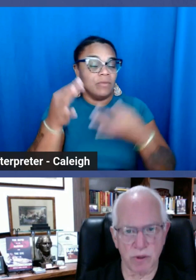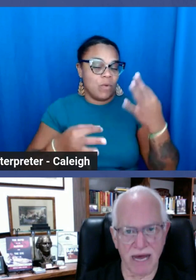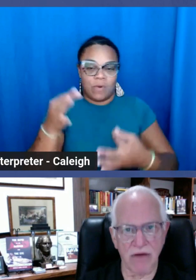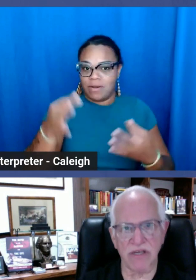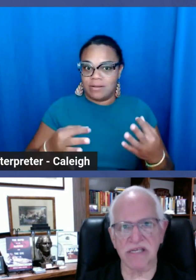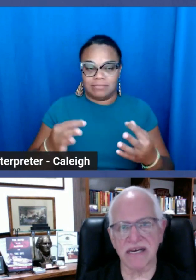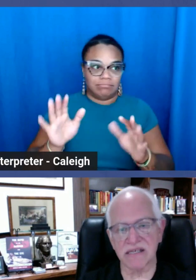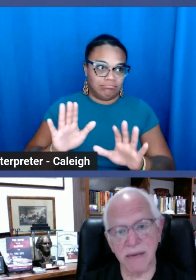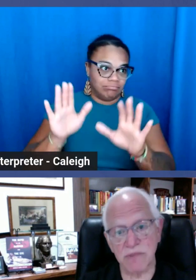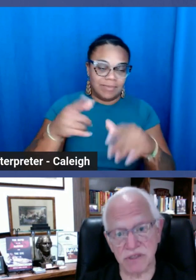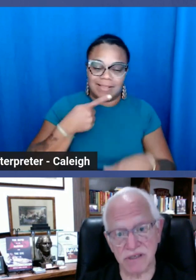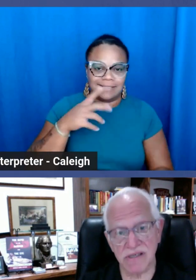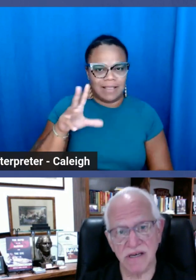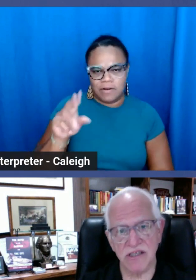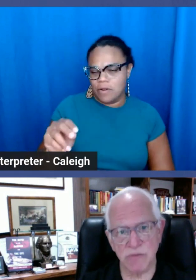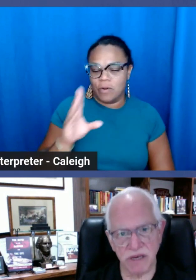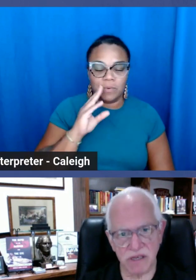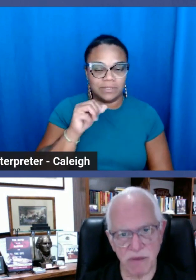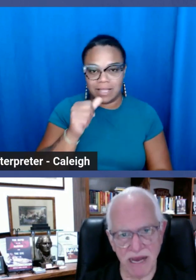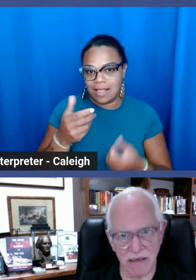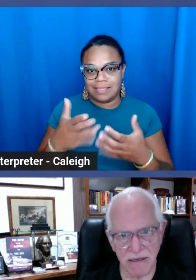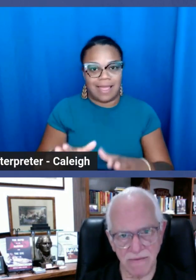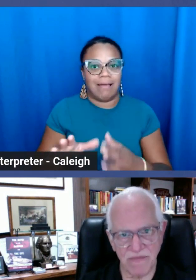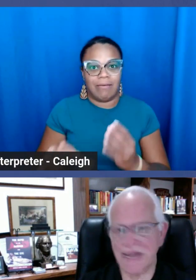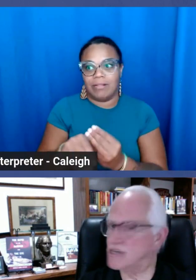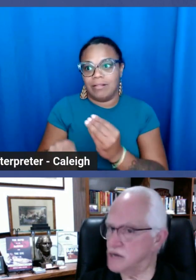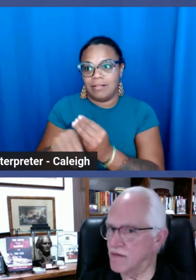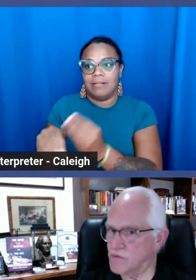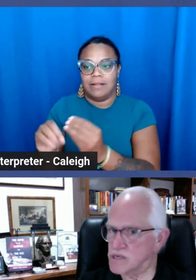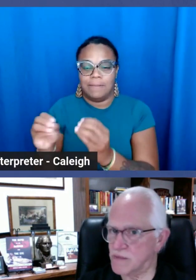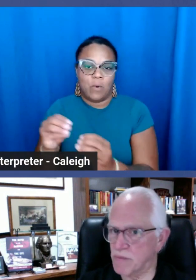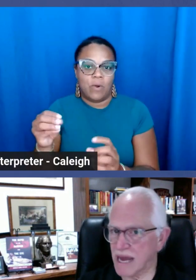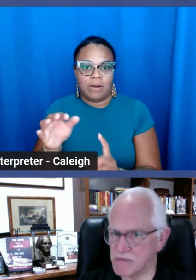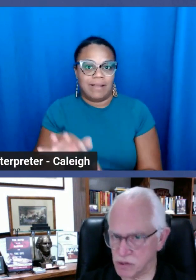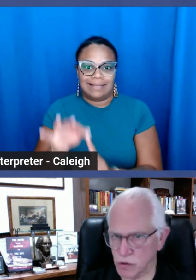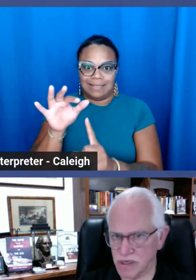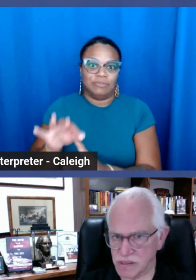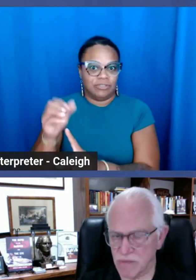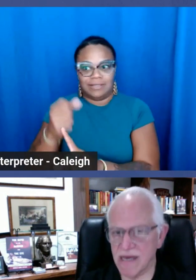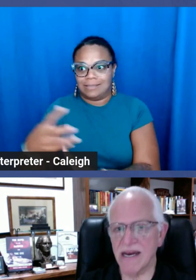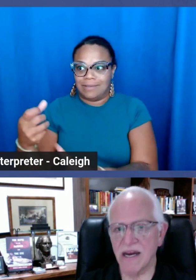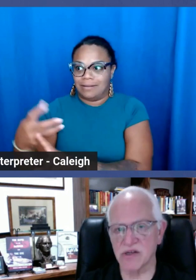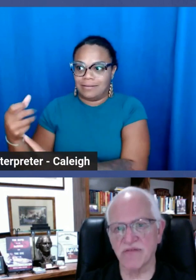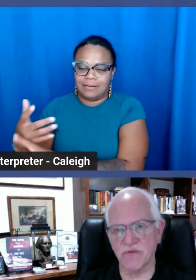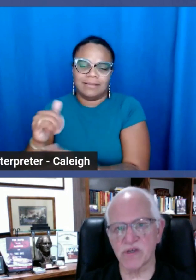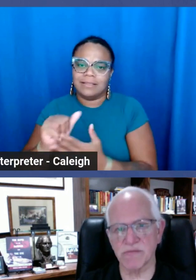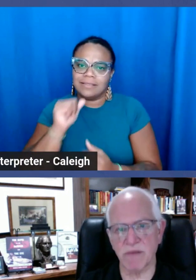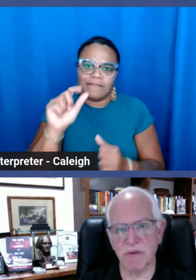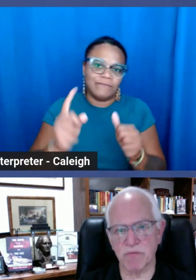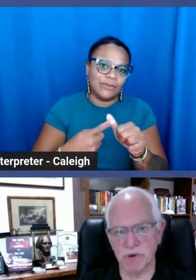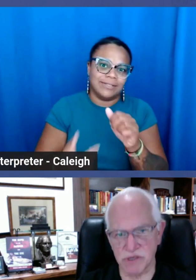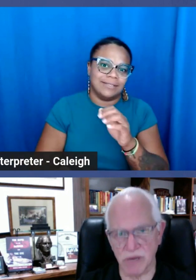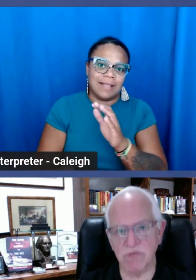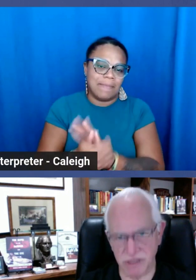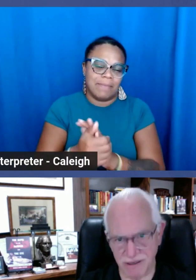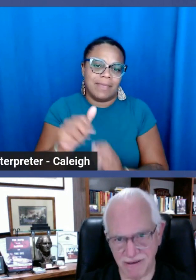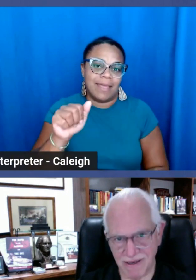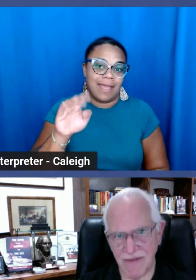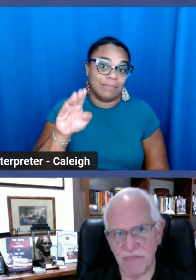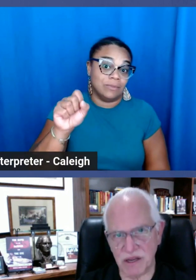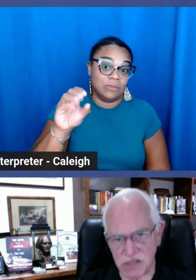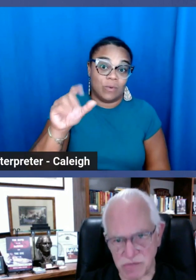going to allow these exceptions to be expanded. It's not First Amendment absolutism. It's a First Amendment